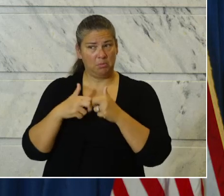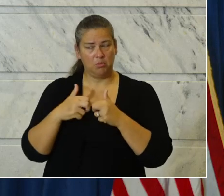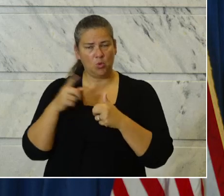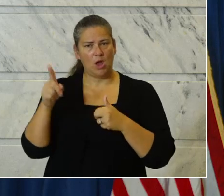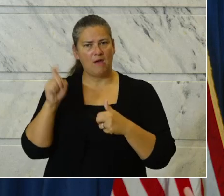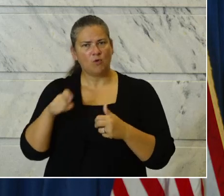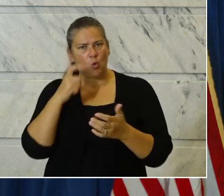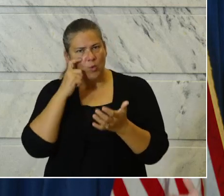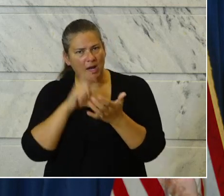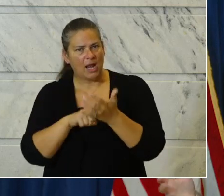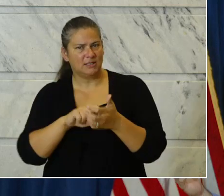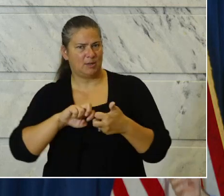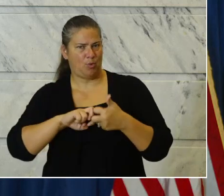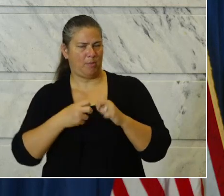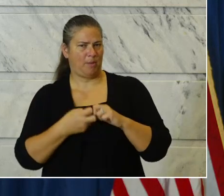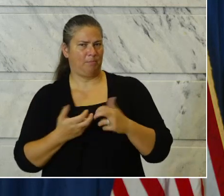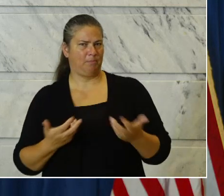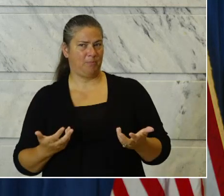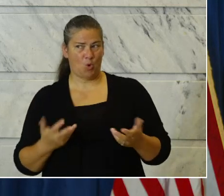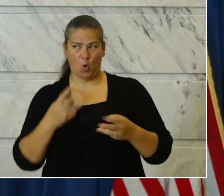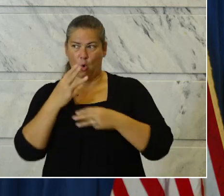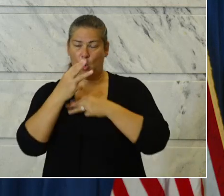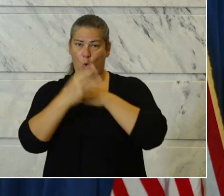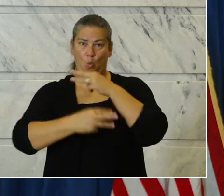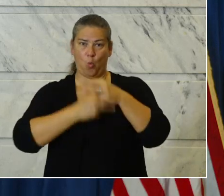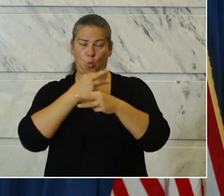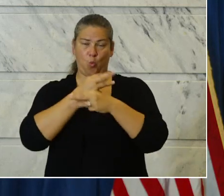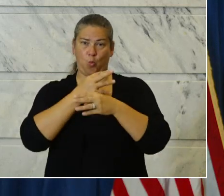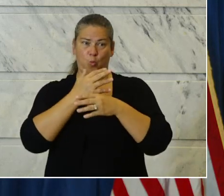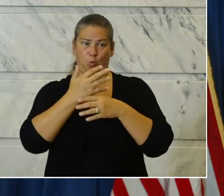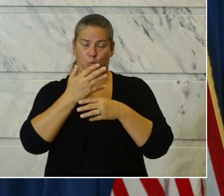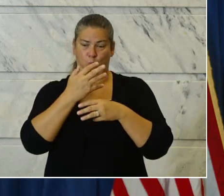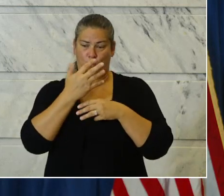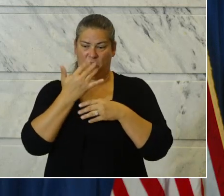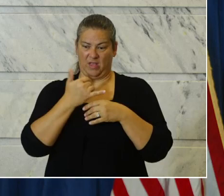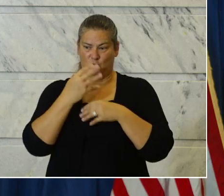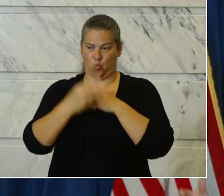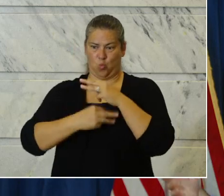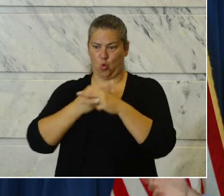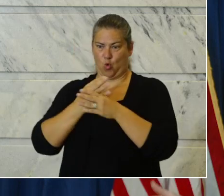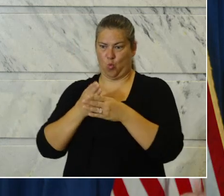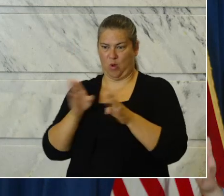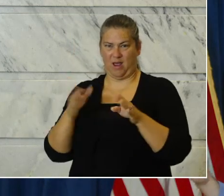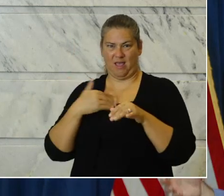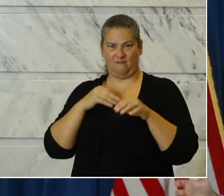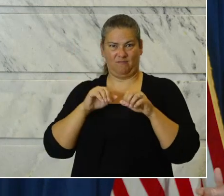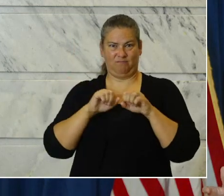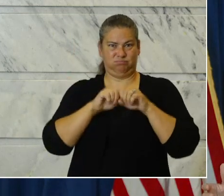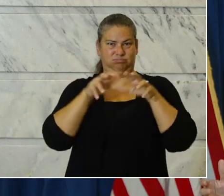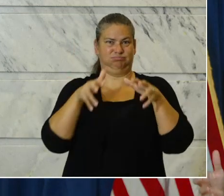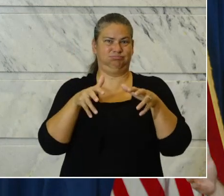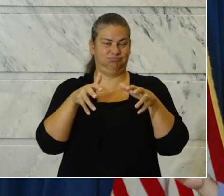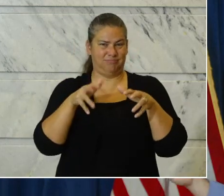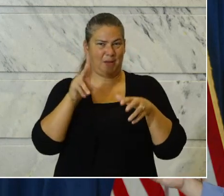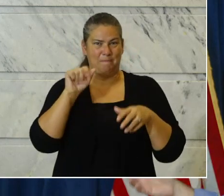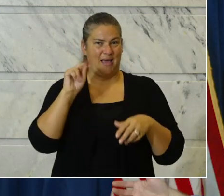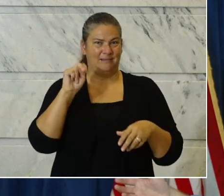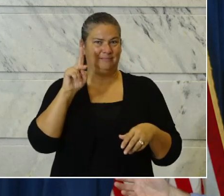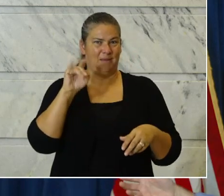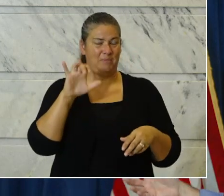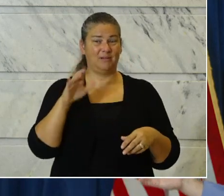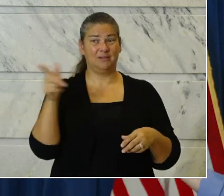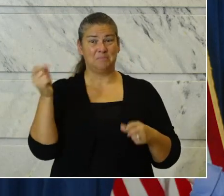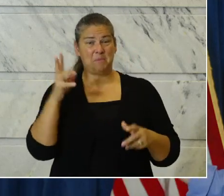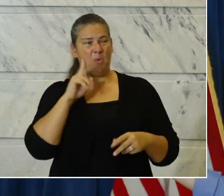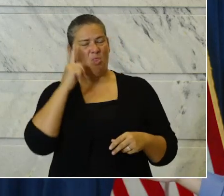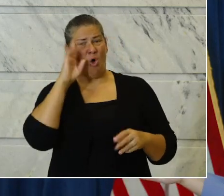one. And Debbie, there's a worldwide health pandemic. There's certainly a problem. And these are folks that didn't think that there was concern about going back